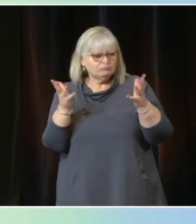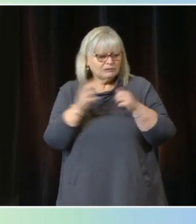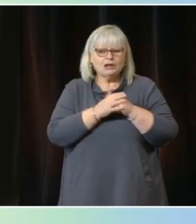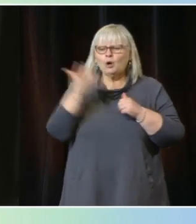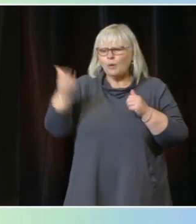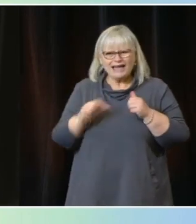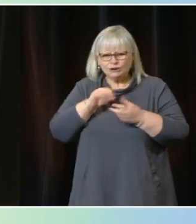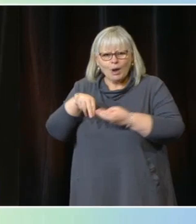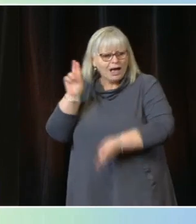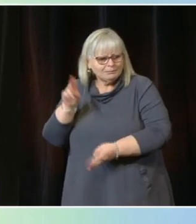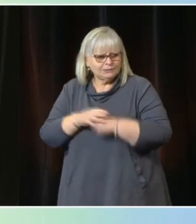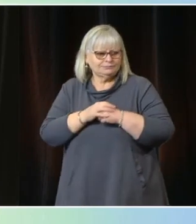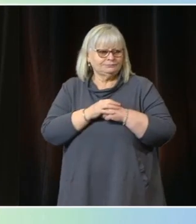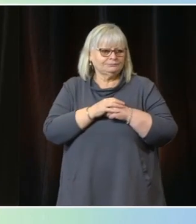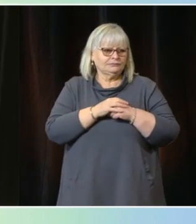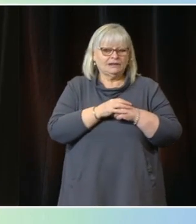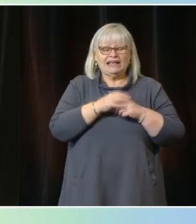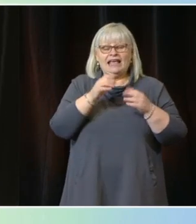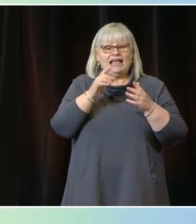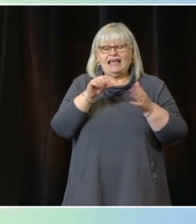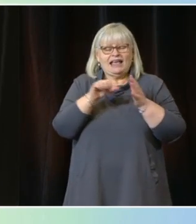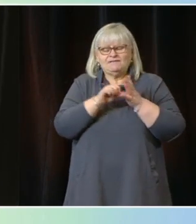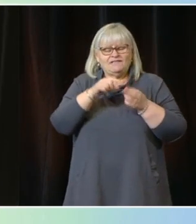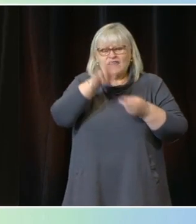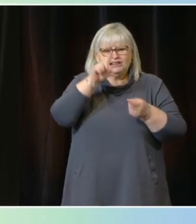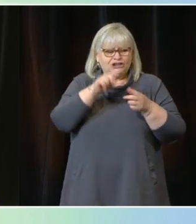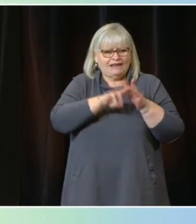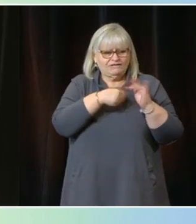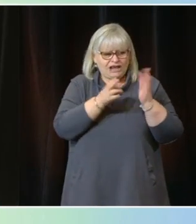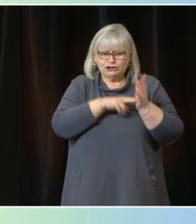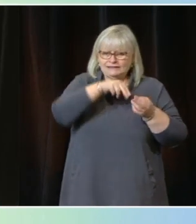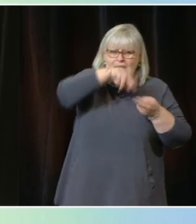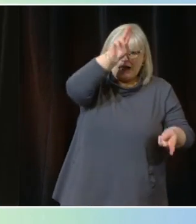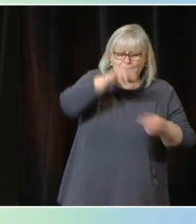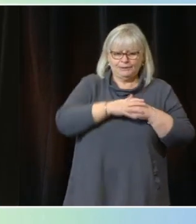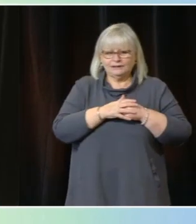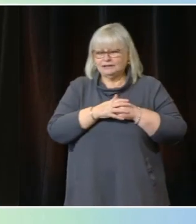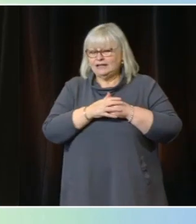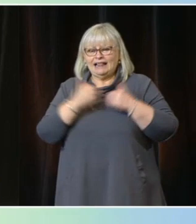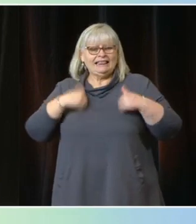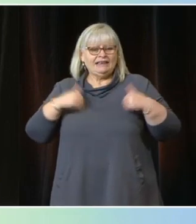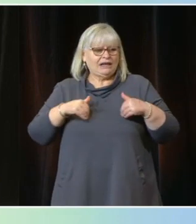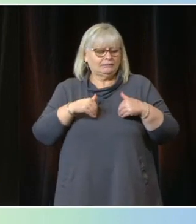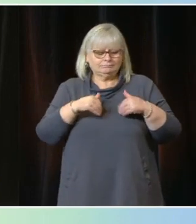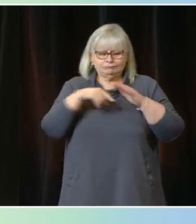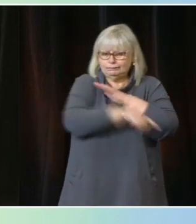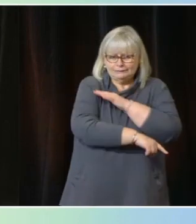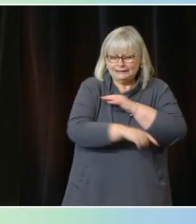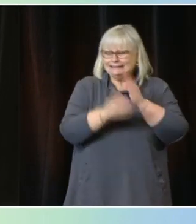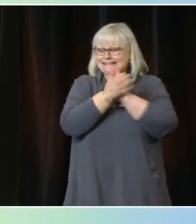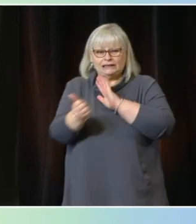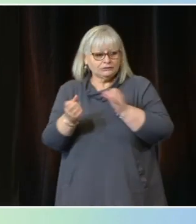wages high and Rising inflation flatlining living standards skills and labor shortages